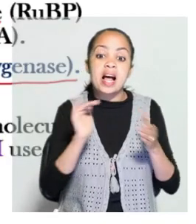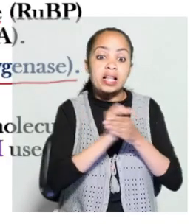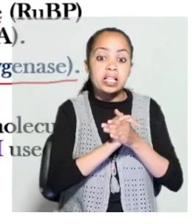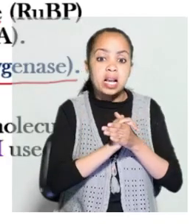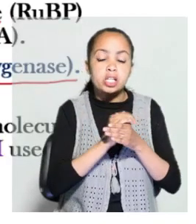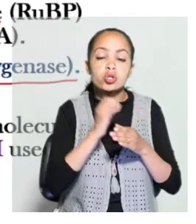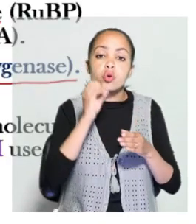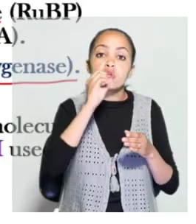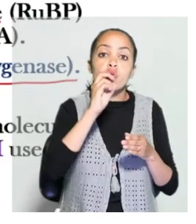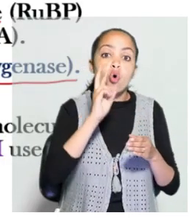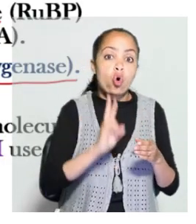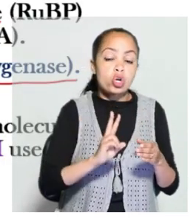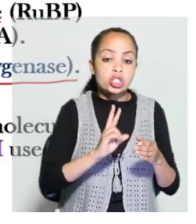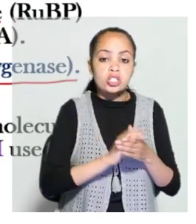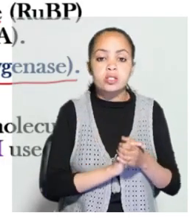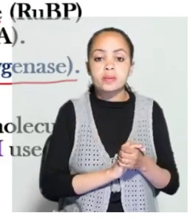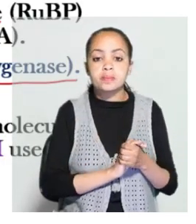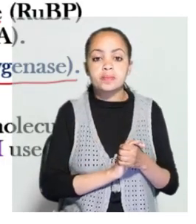that of oxygen.